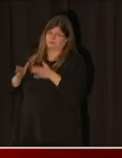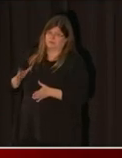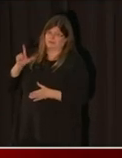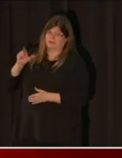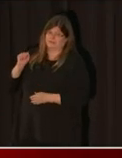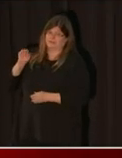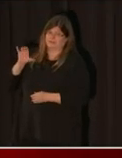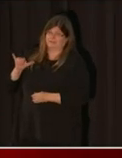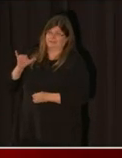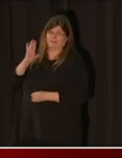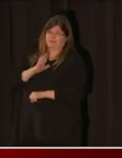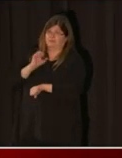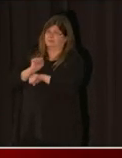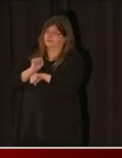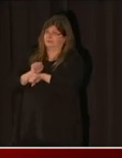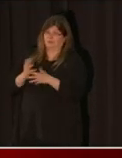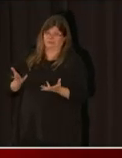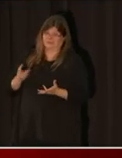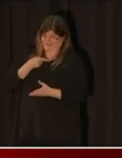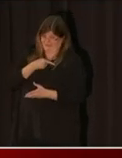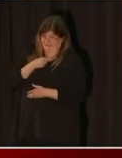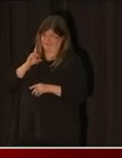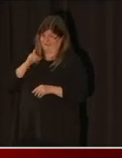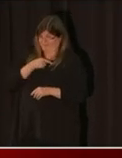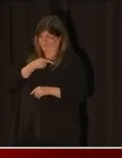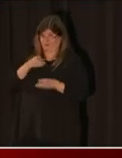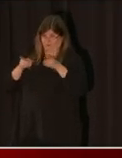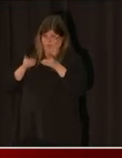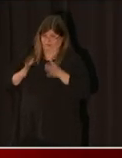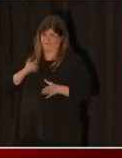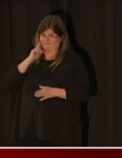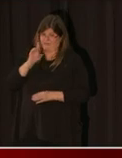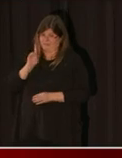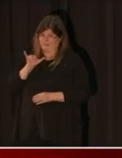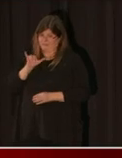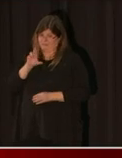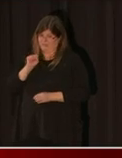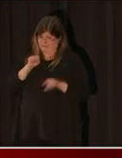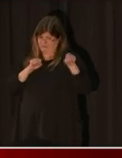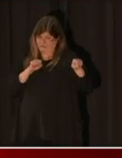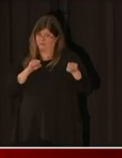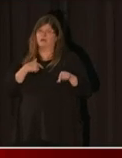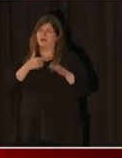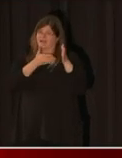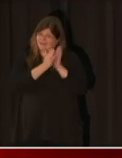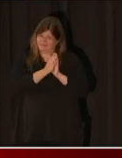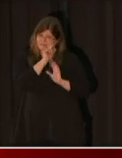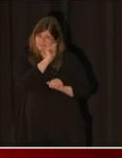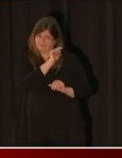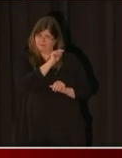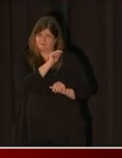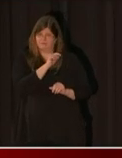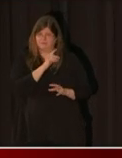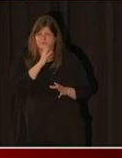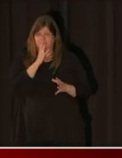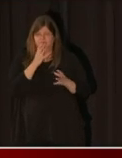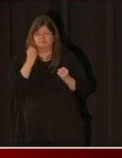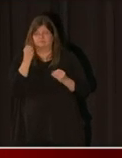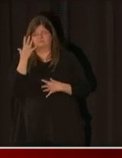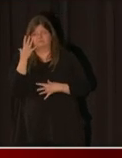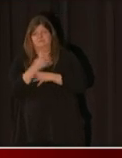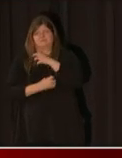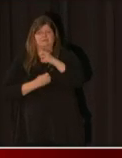DYRS, I have asked him, because of his long experience in corrections, working with the